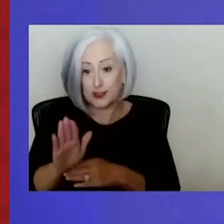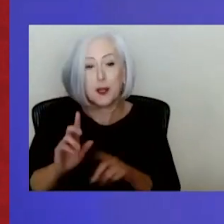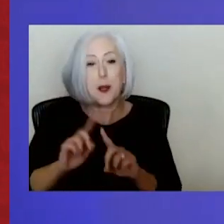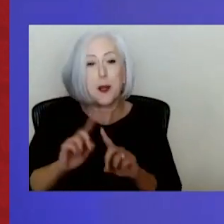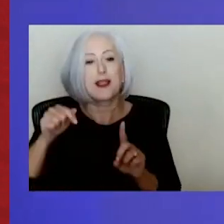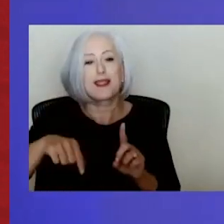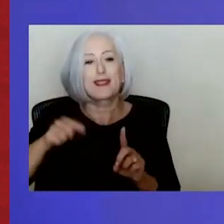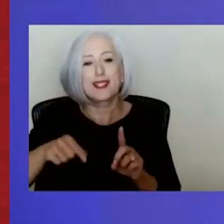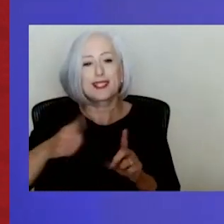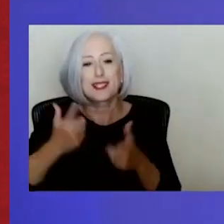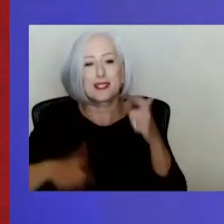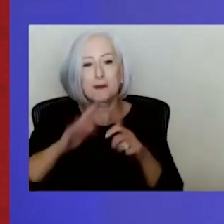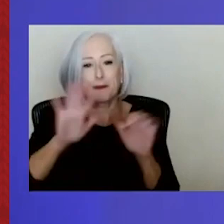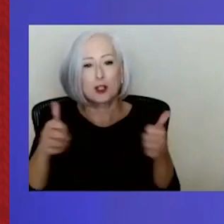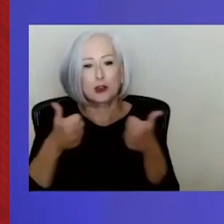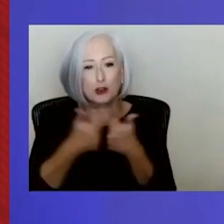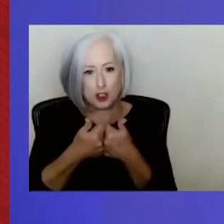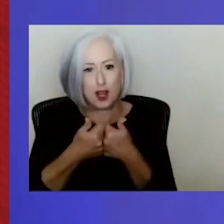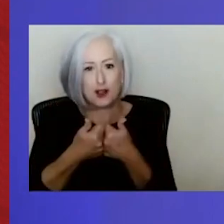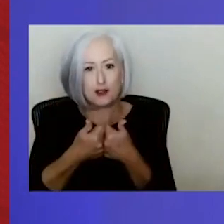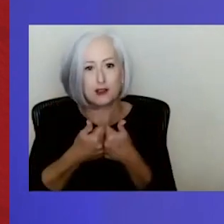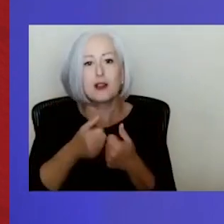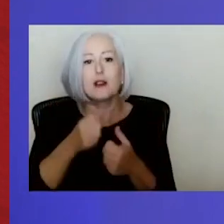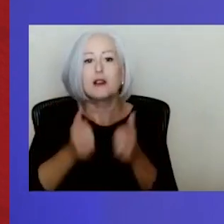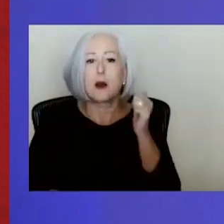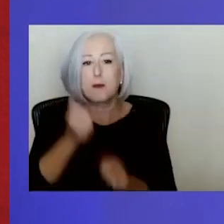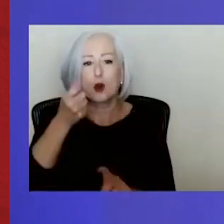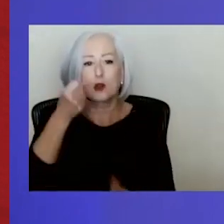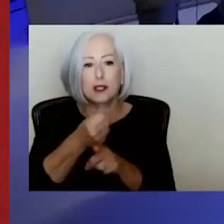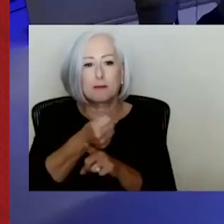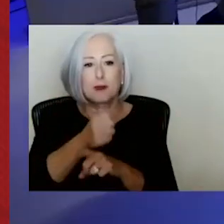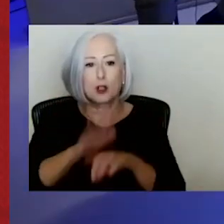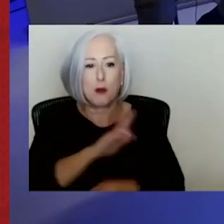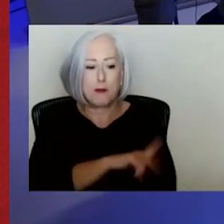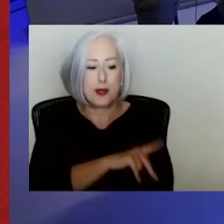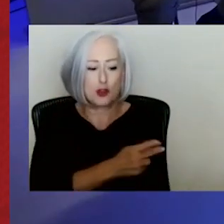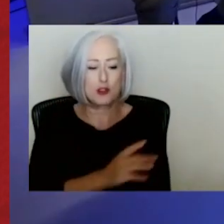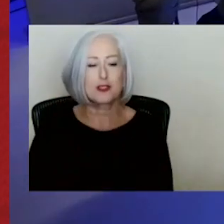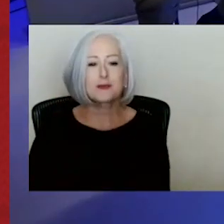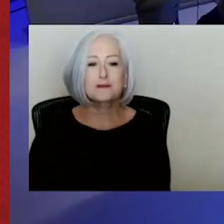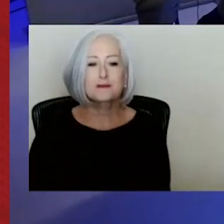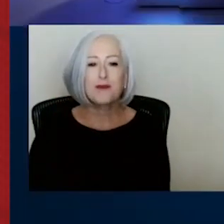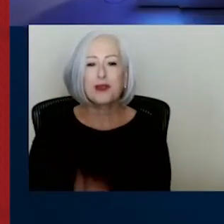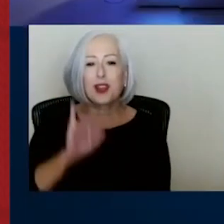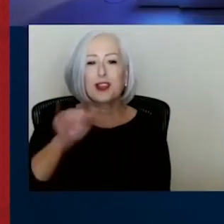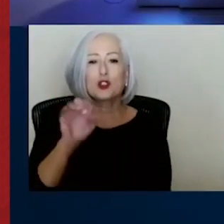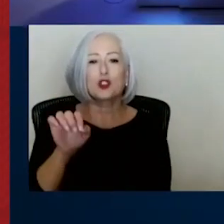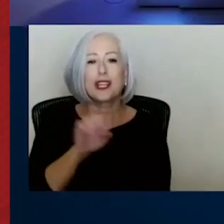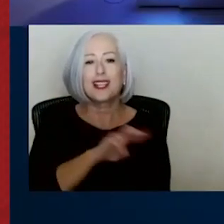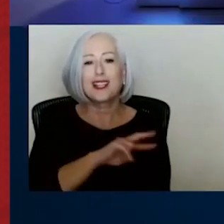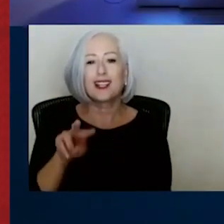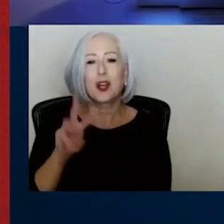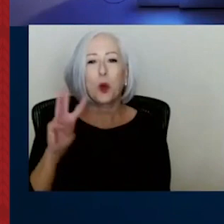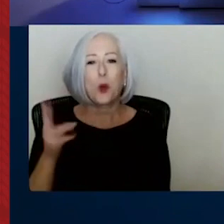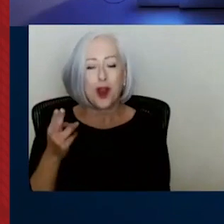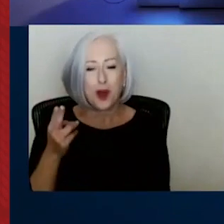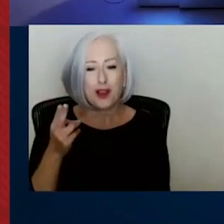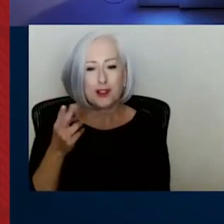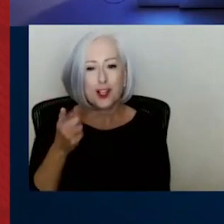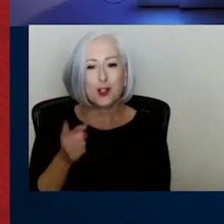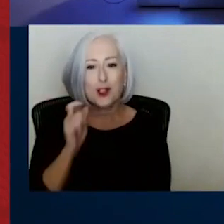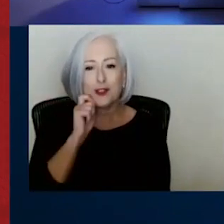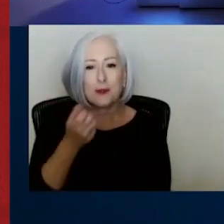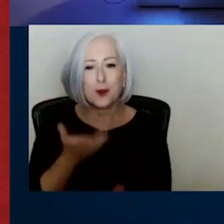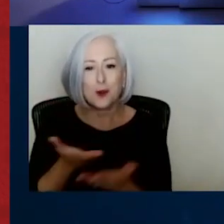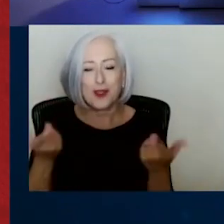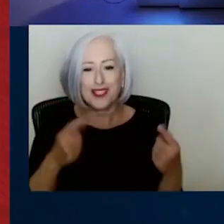bigger challenges and one that has had the most impact on our patients. So Janie, back at the warehouse, you got some pretty cool things going on.